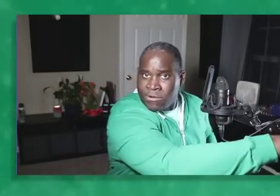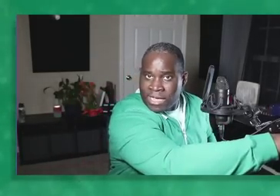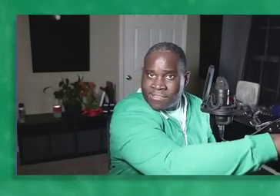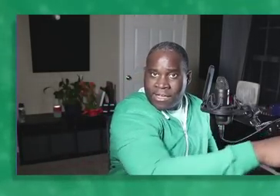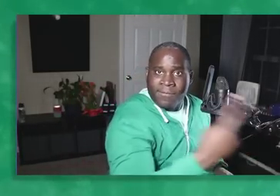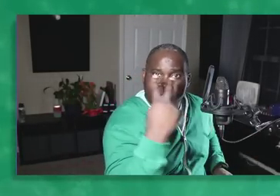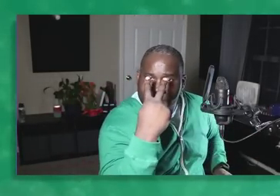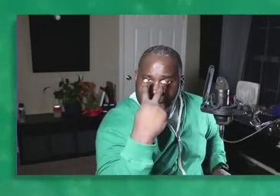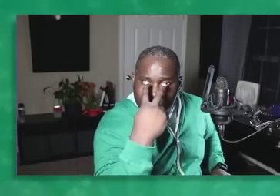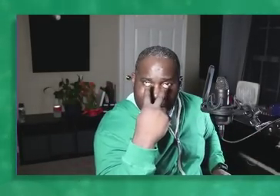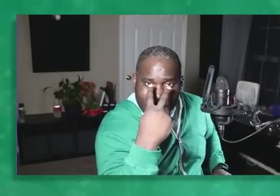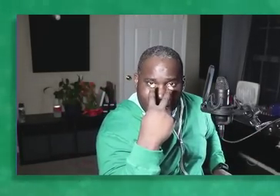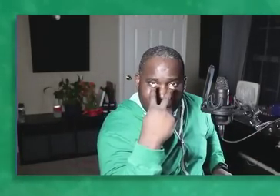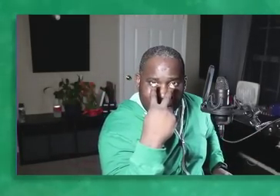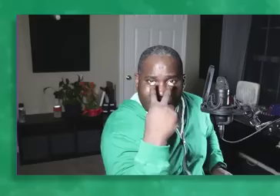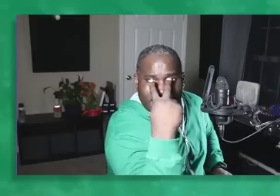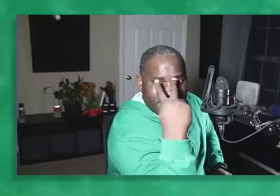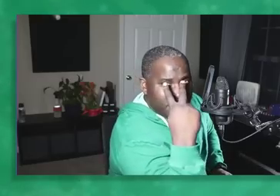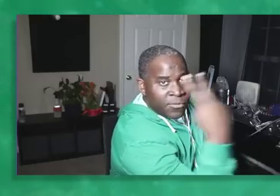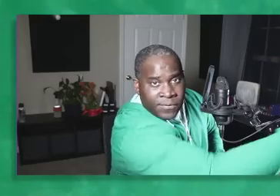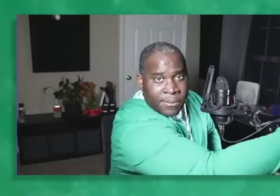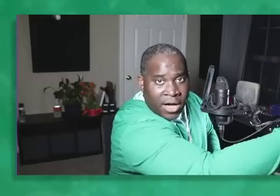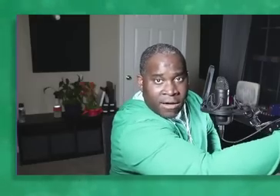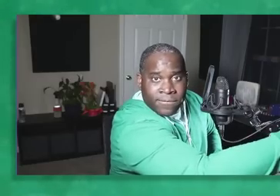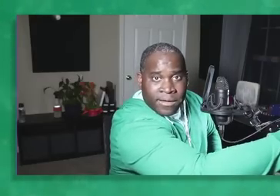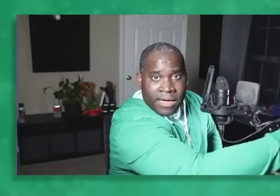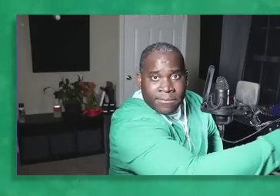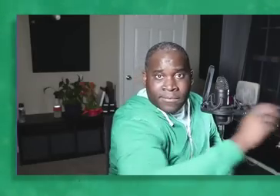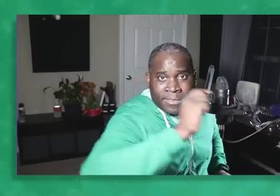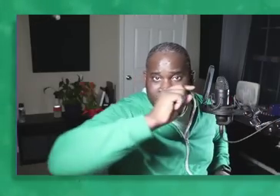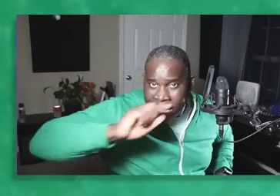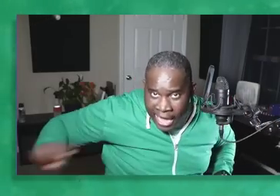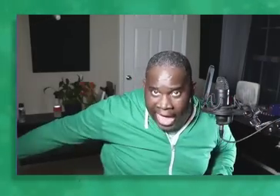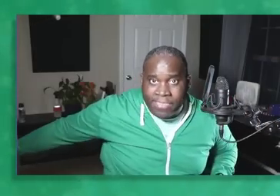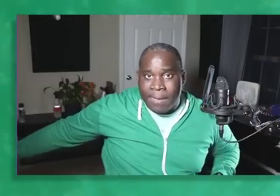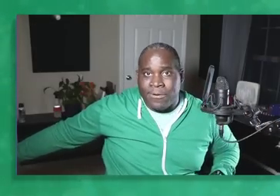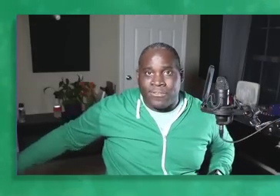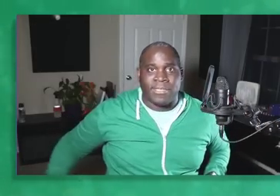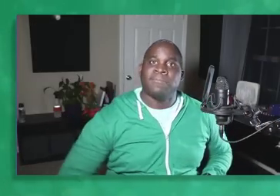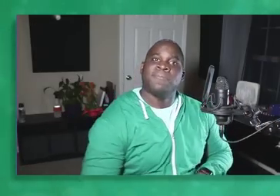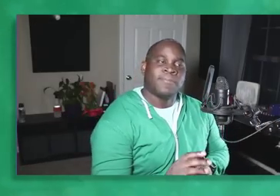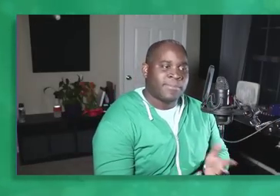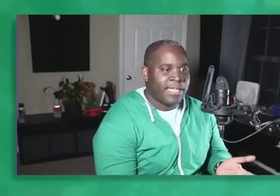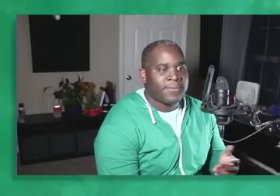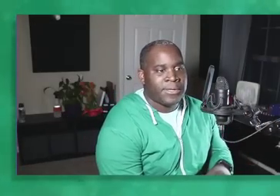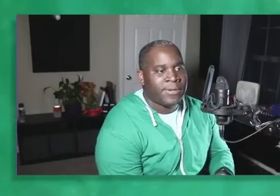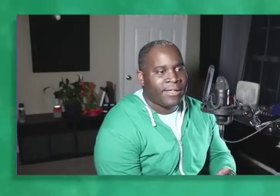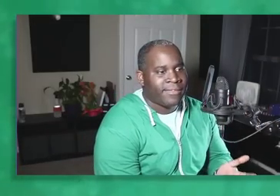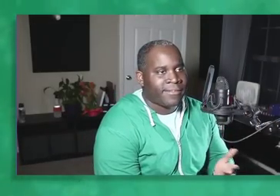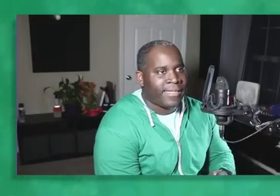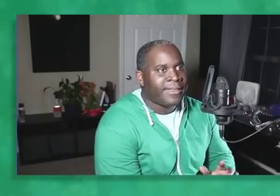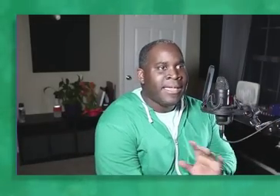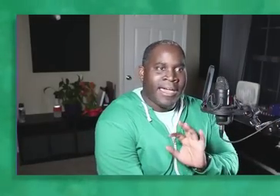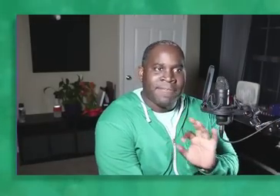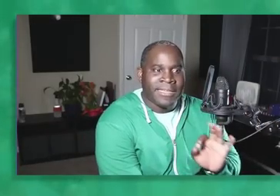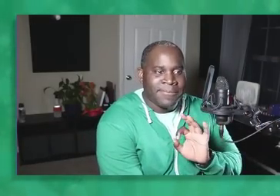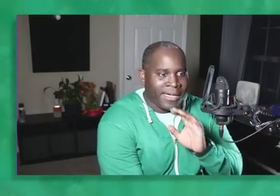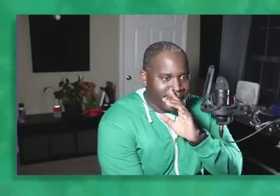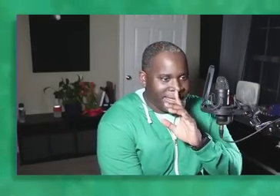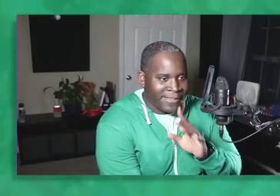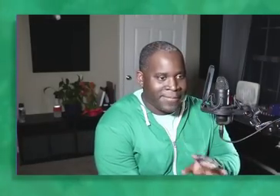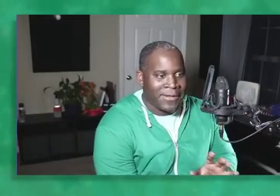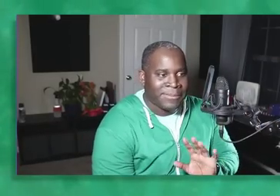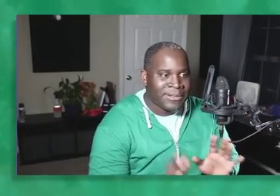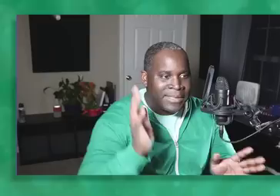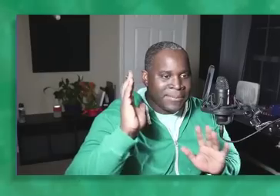Don't take your eyes off looking at something, moving them off at that person. That's the way you would context that. I feel like I'm